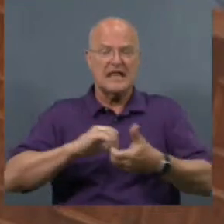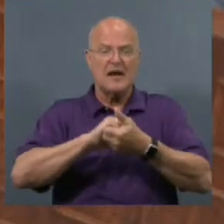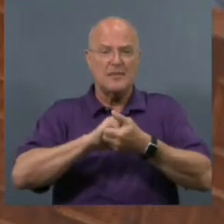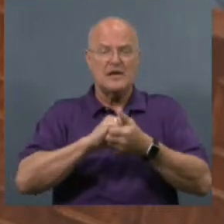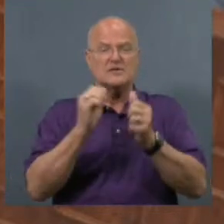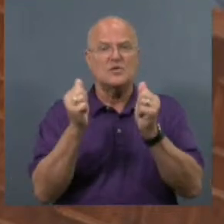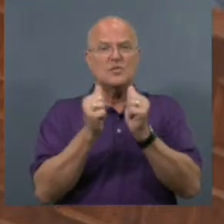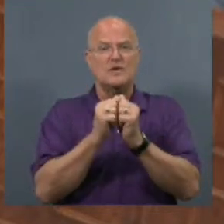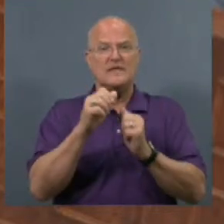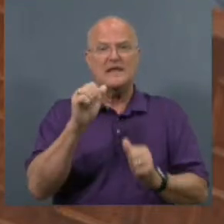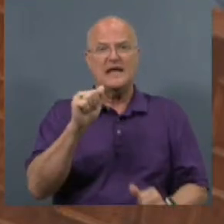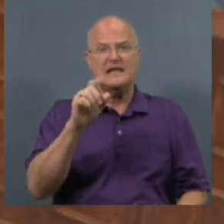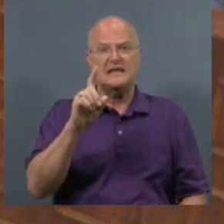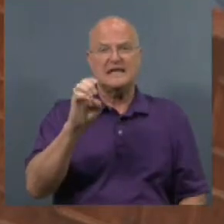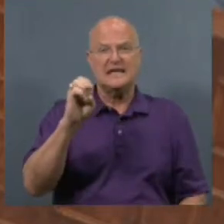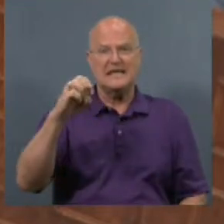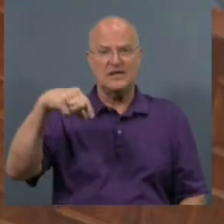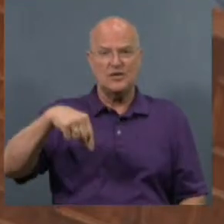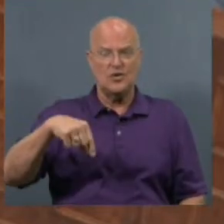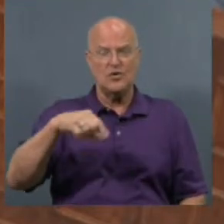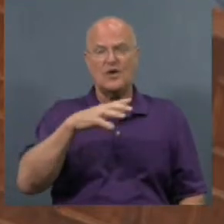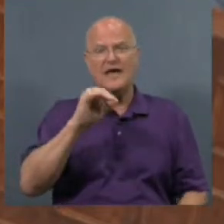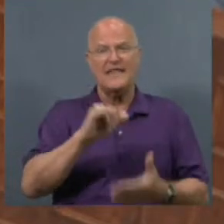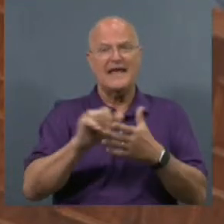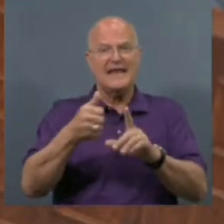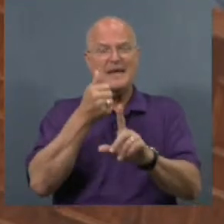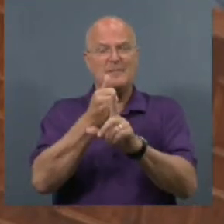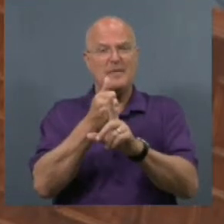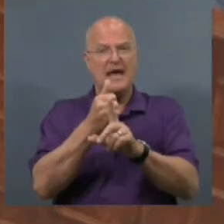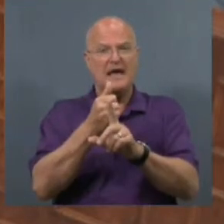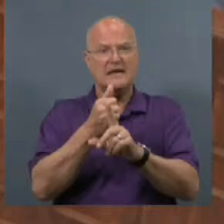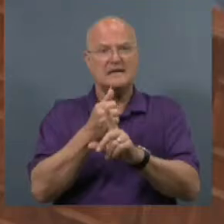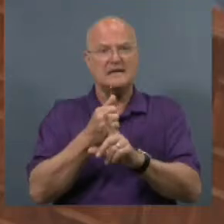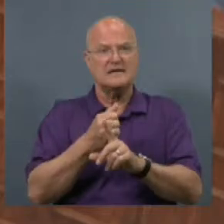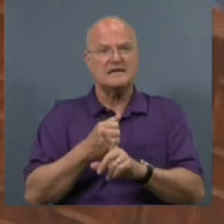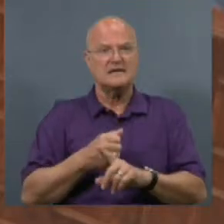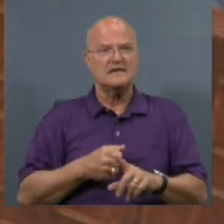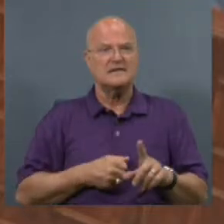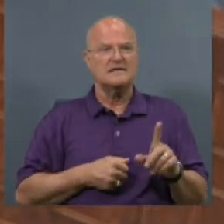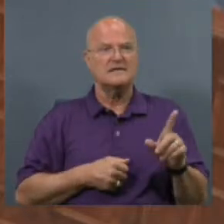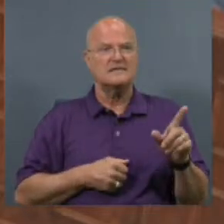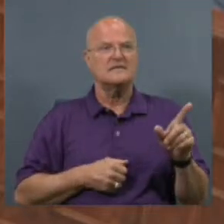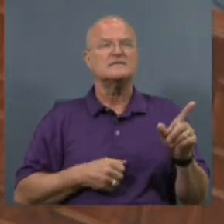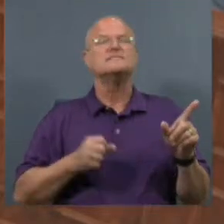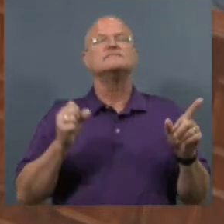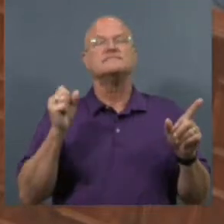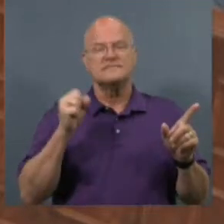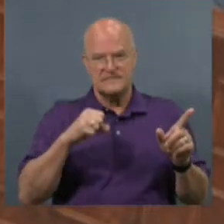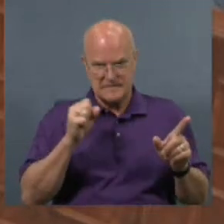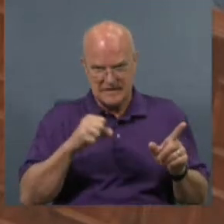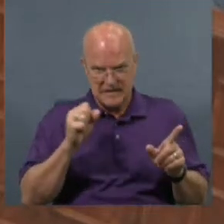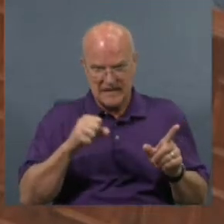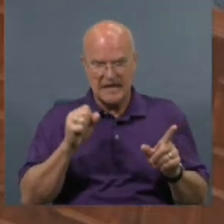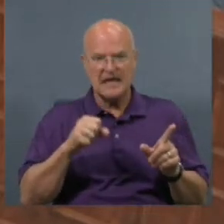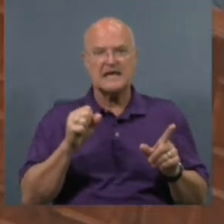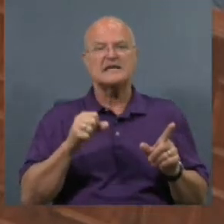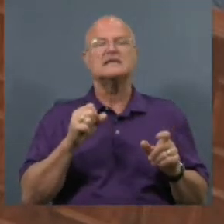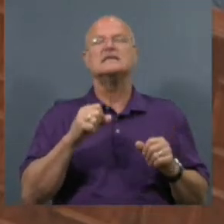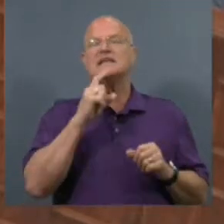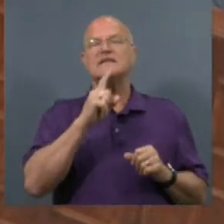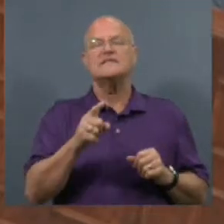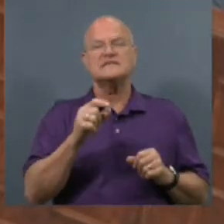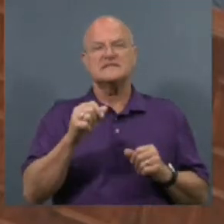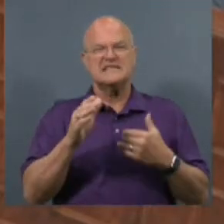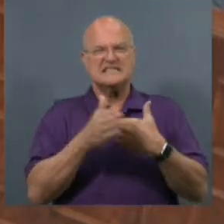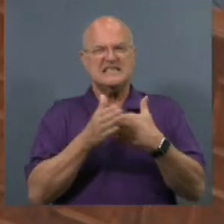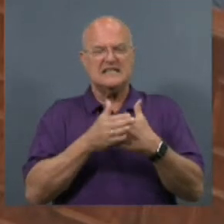with ADEQ and that impact? Yes, there would be if it's adjacent and just